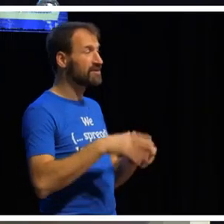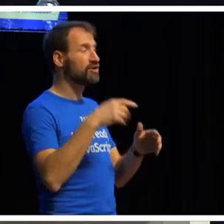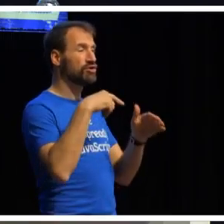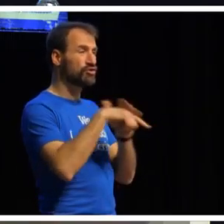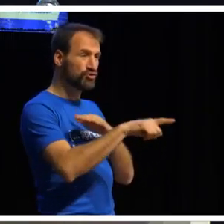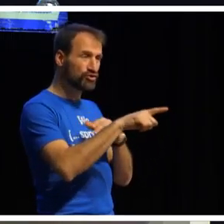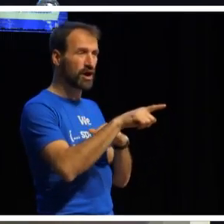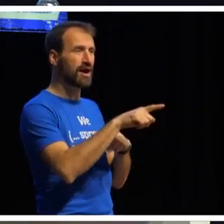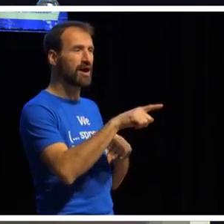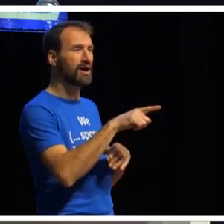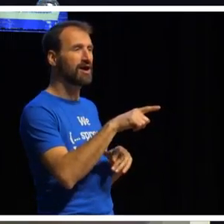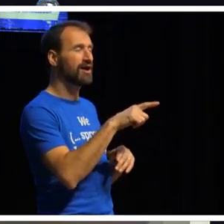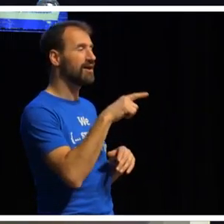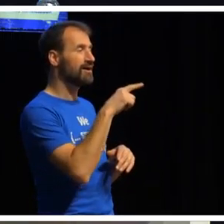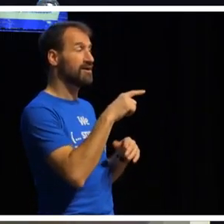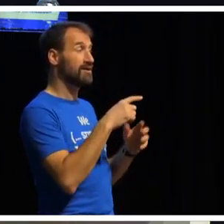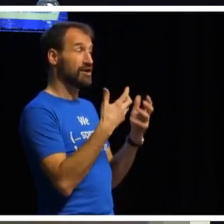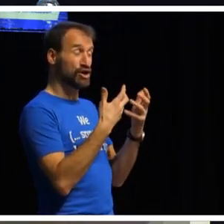Where are we?